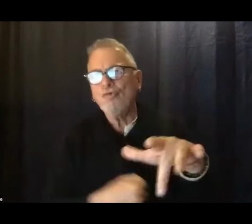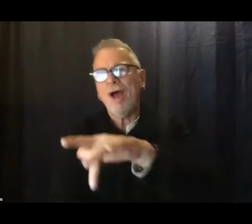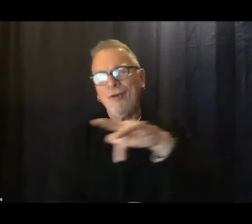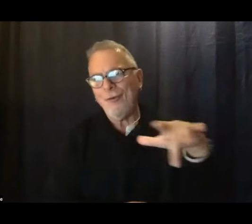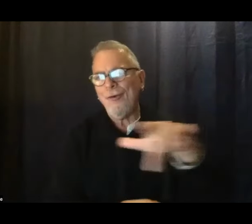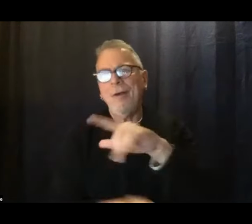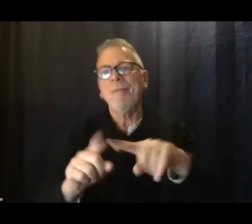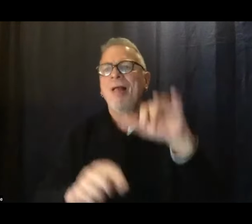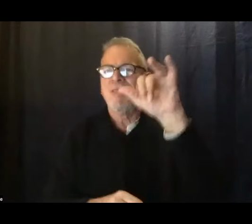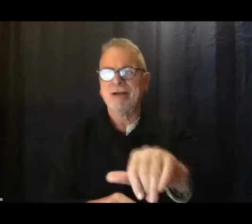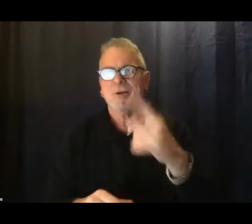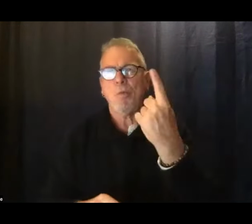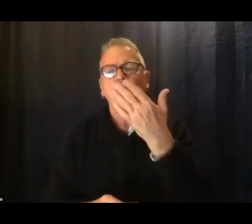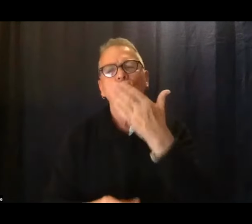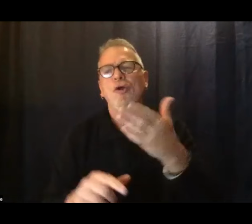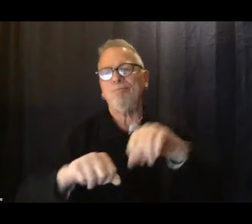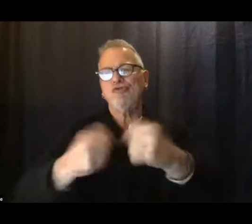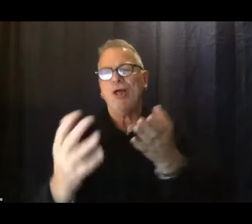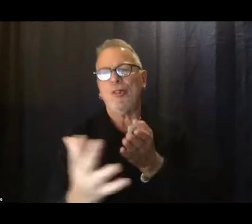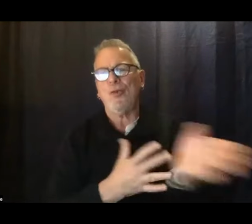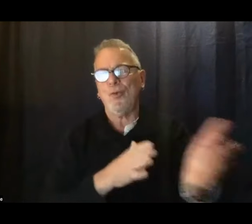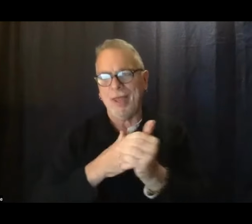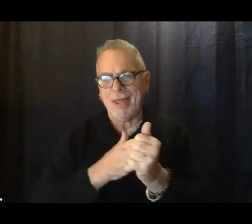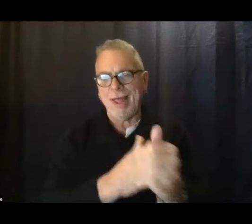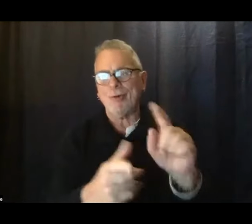non-manual signs. I'm going to sound like a broken record,